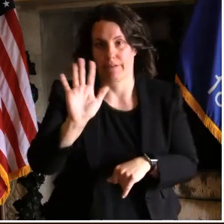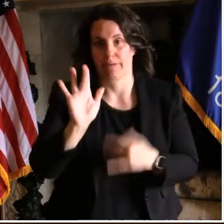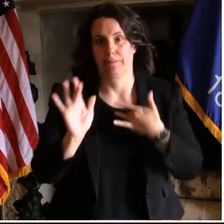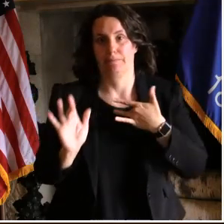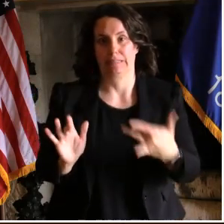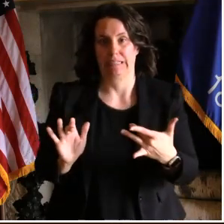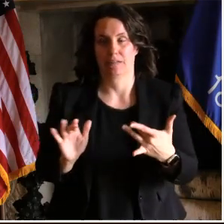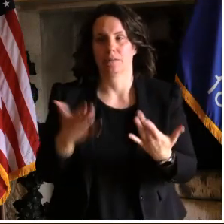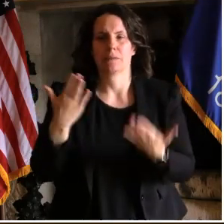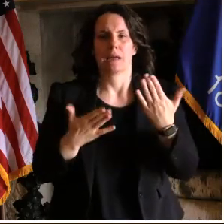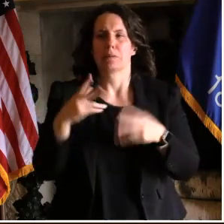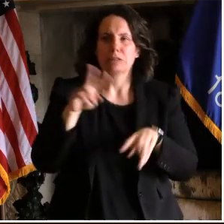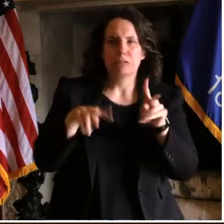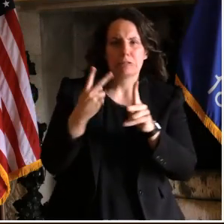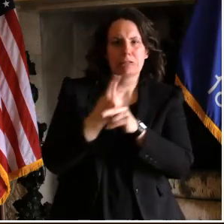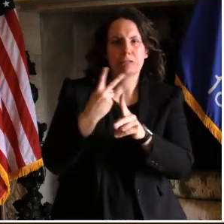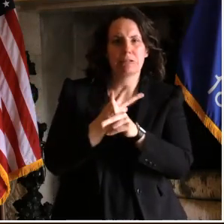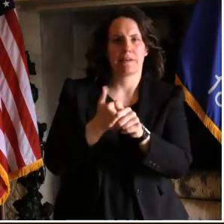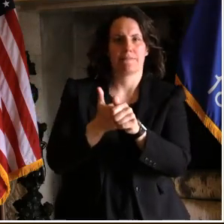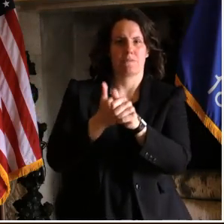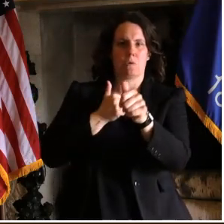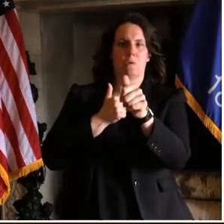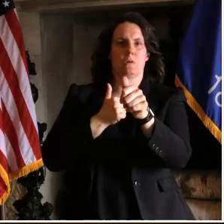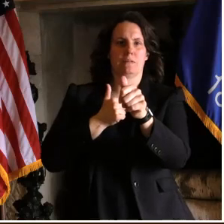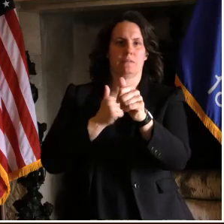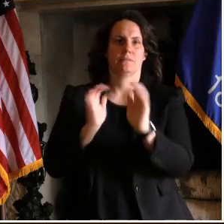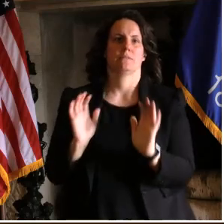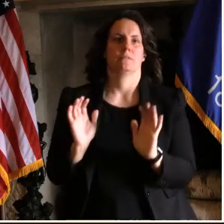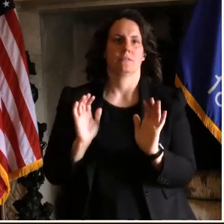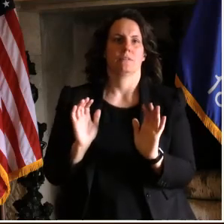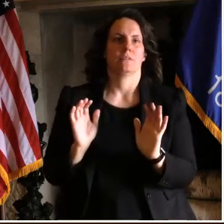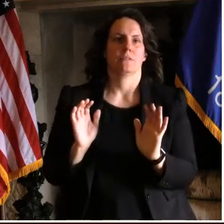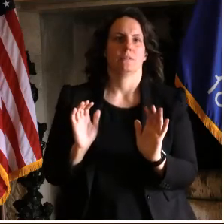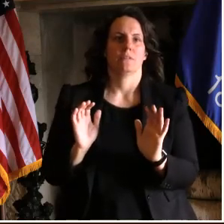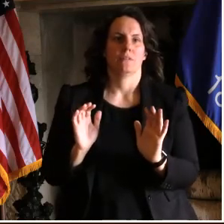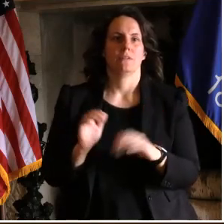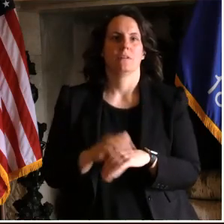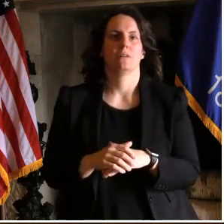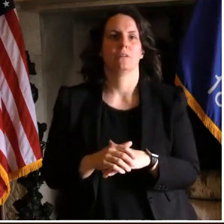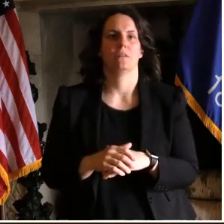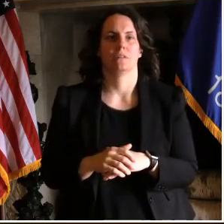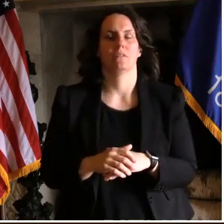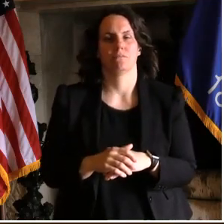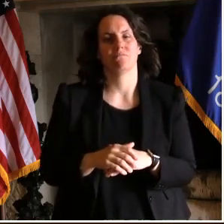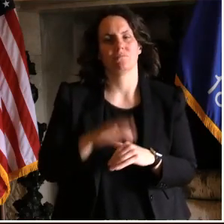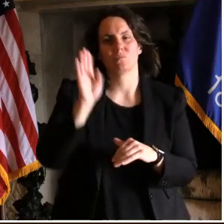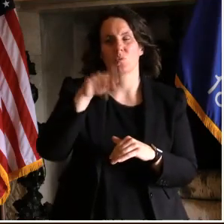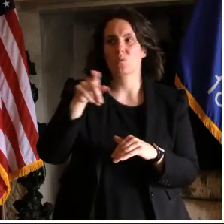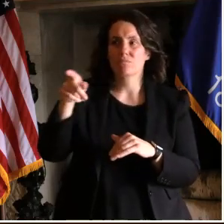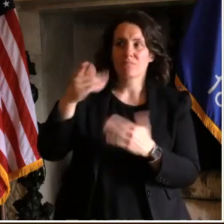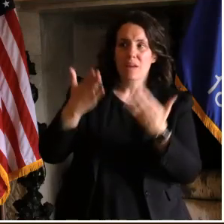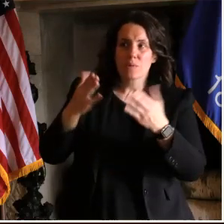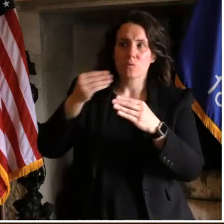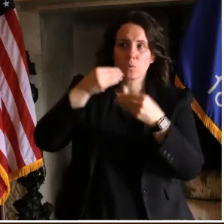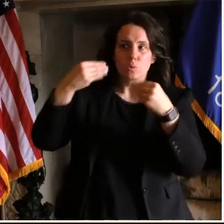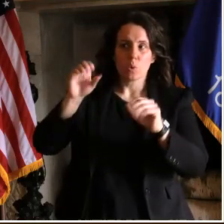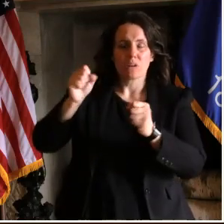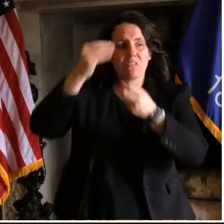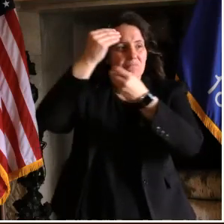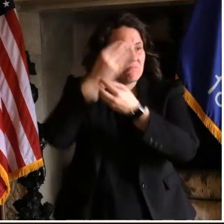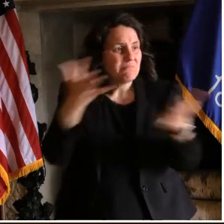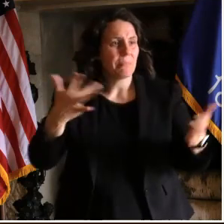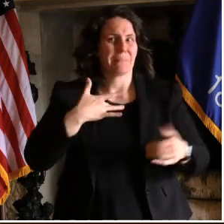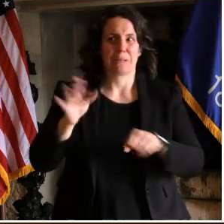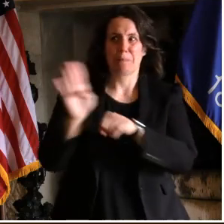share that information. But we have many of them are 24-hour operations. We should be able to find time where that isn't